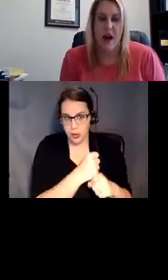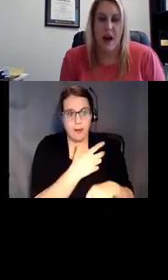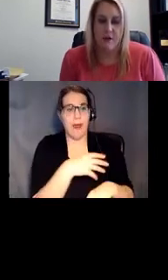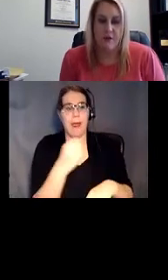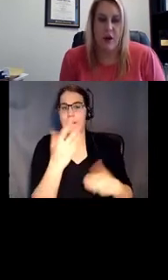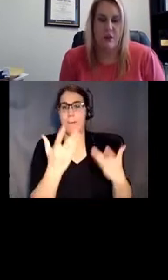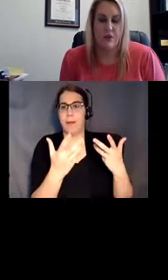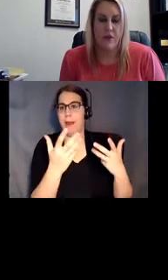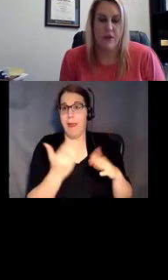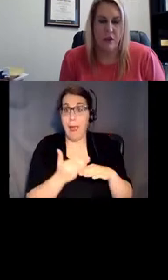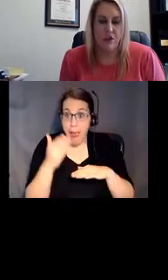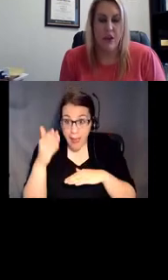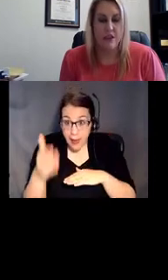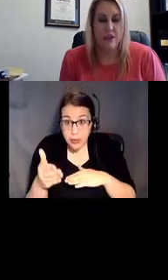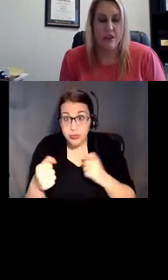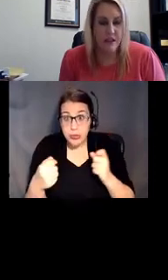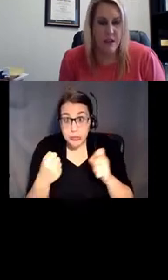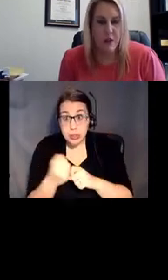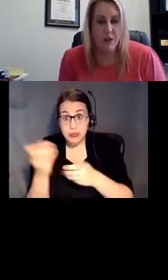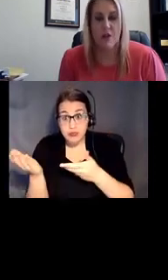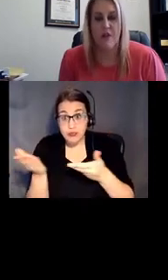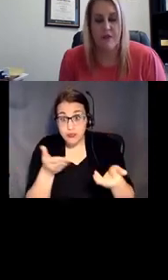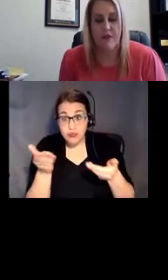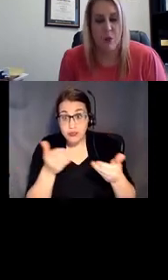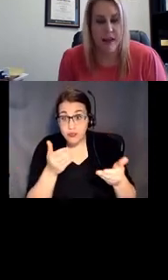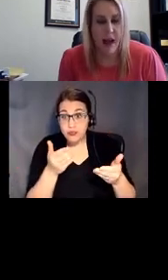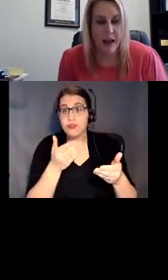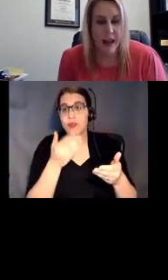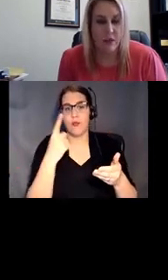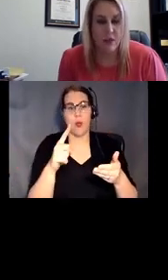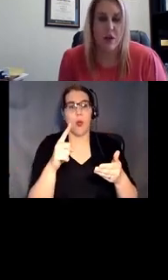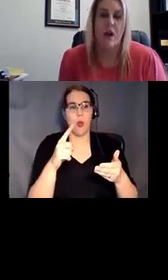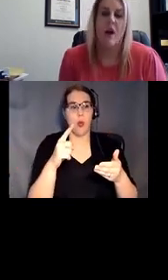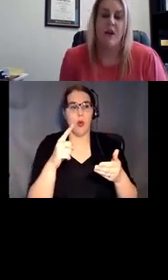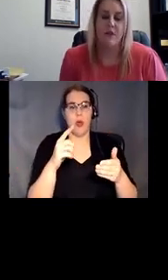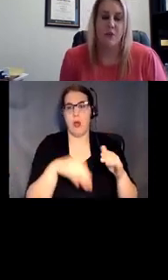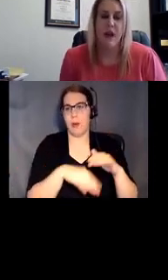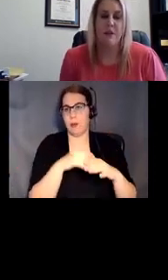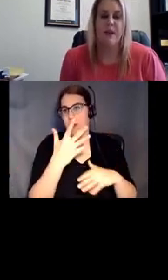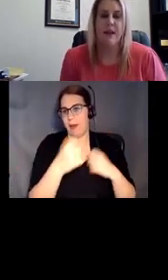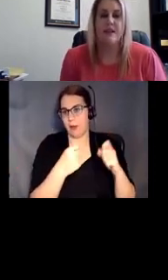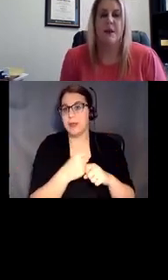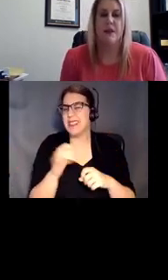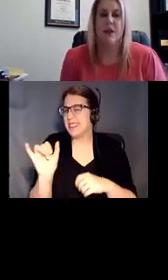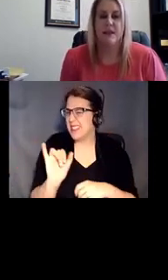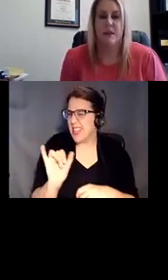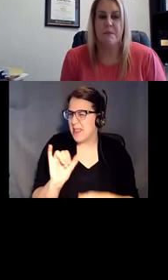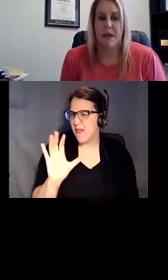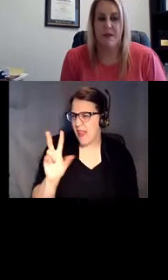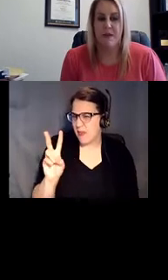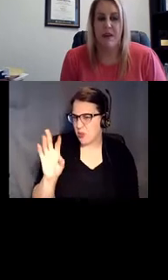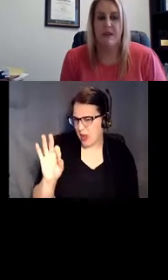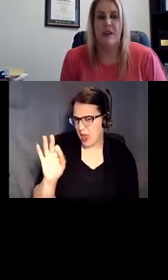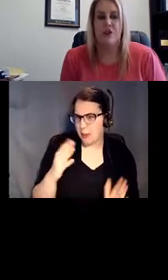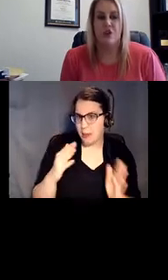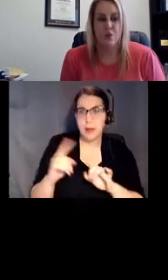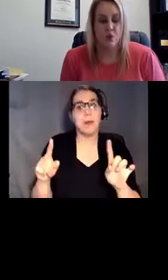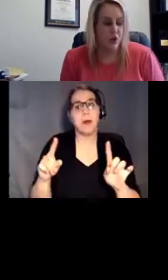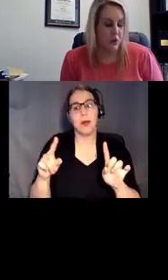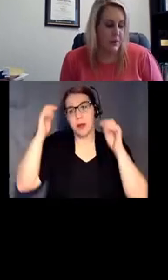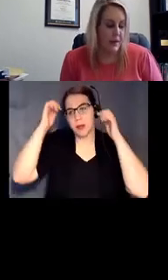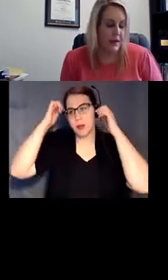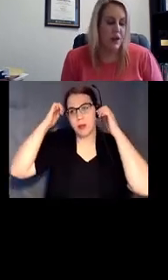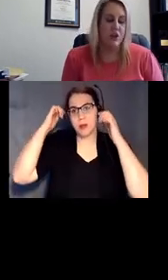contributions for up to 5 years. So that's very similar to the 529 accounts, 529 plans, but there is a benefit